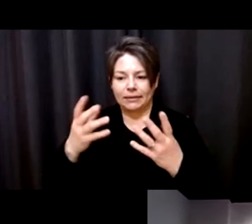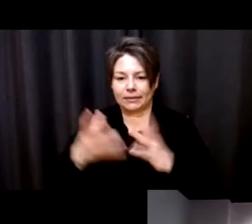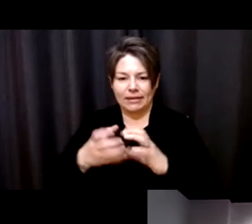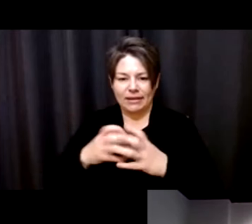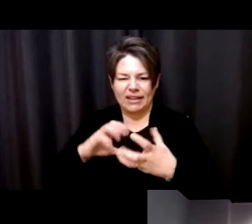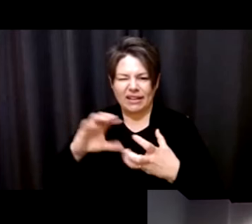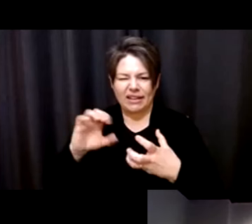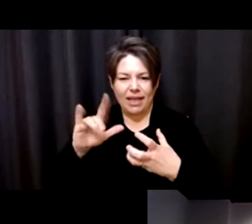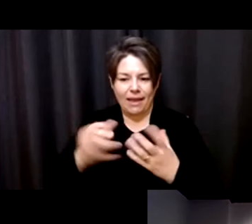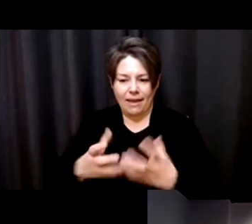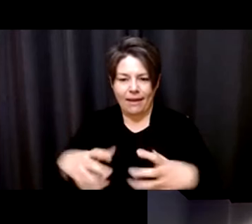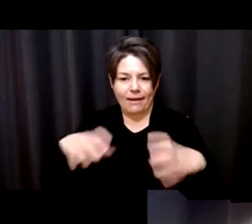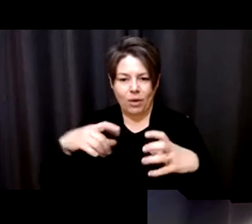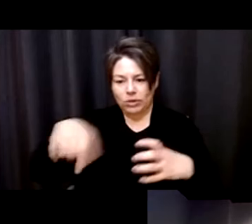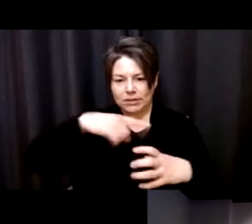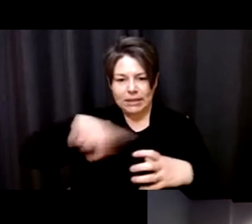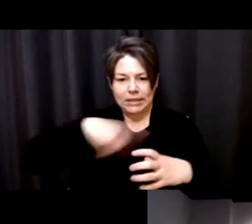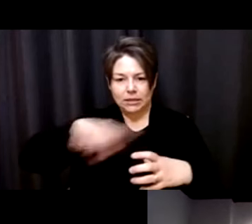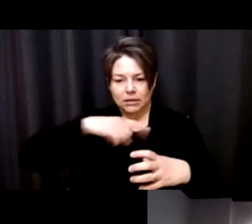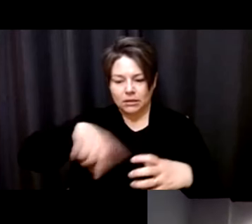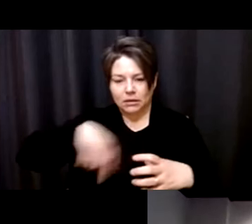dispersed, it had to have been spinning. So